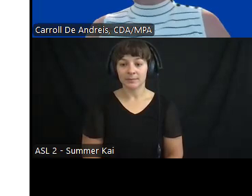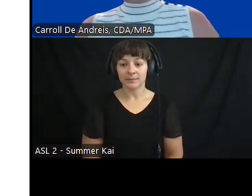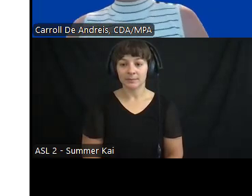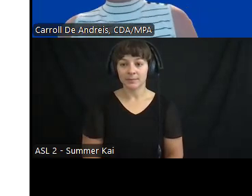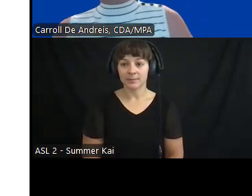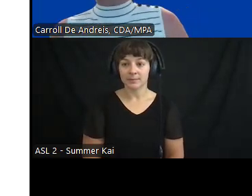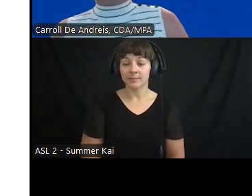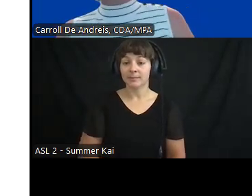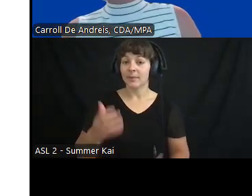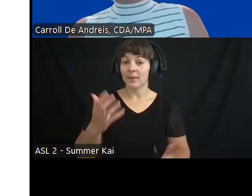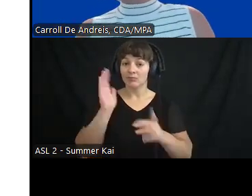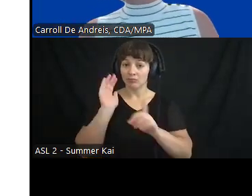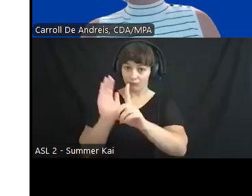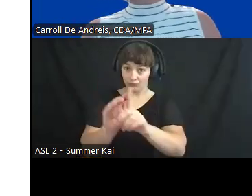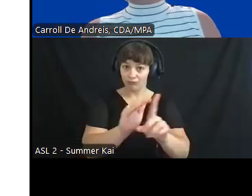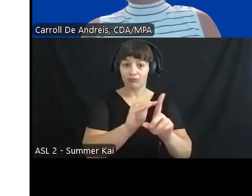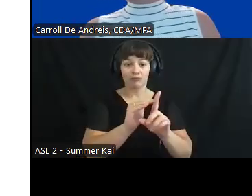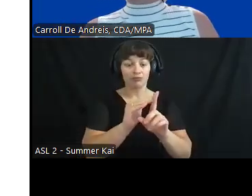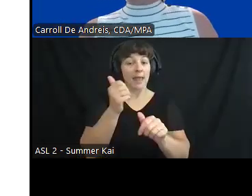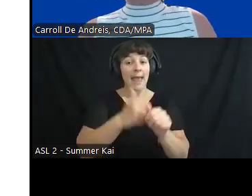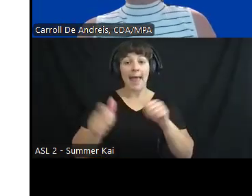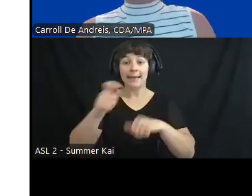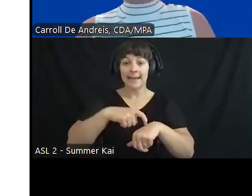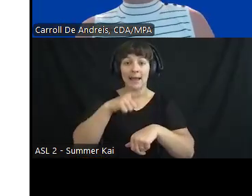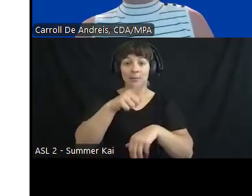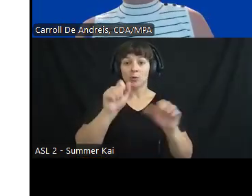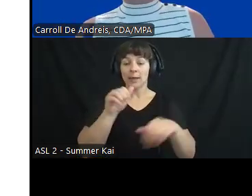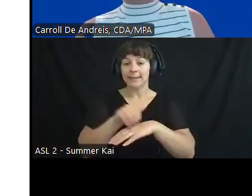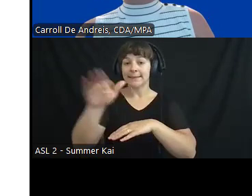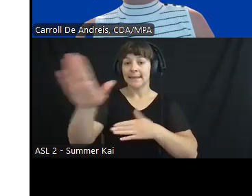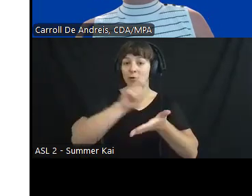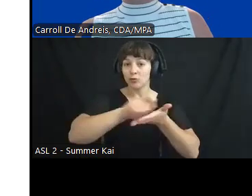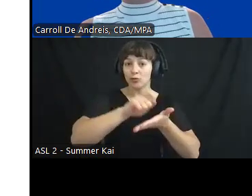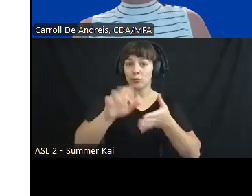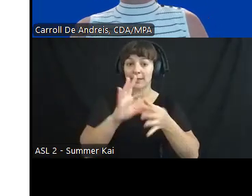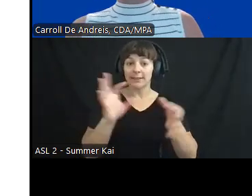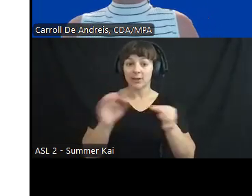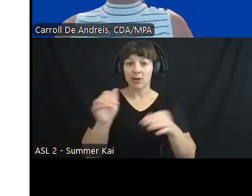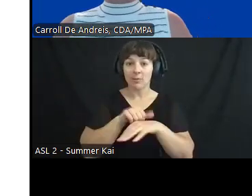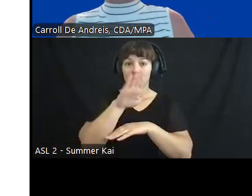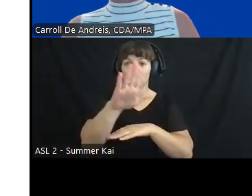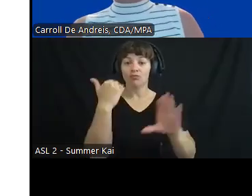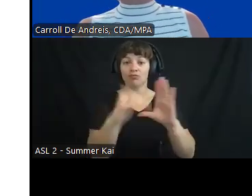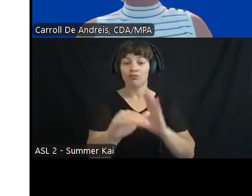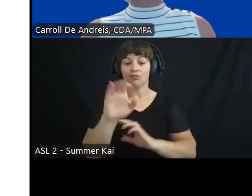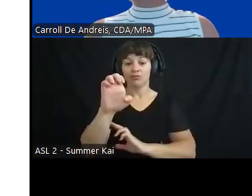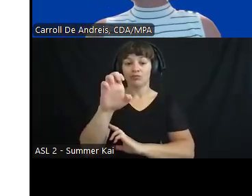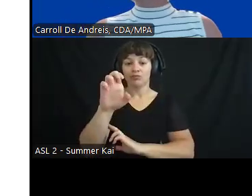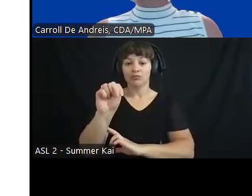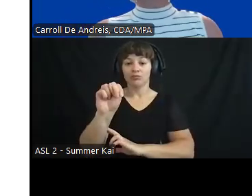Do want to remind you that at any time you can send your written comments to our Engage email box at